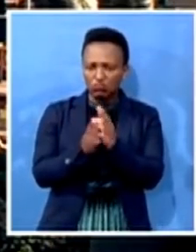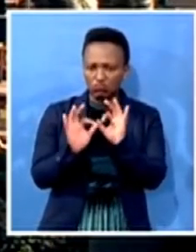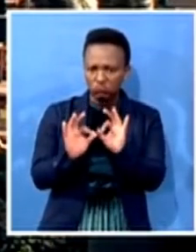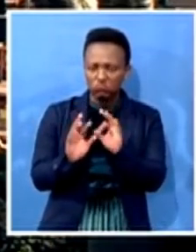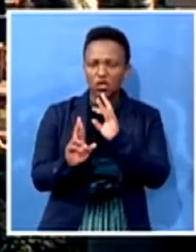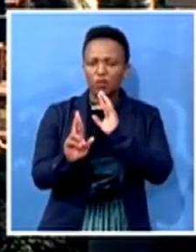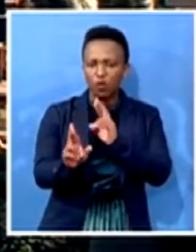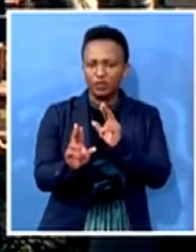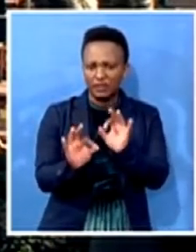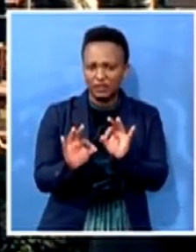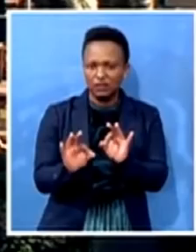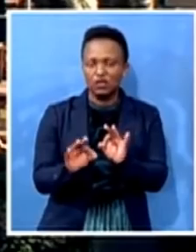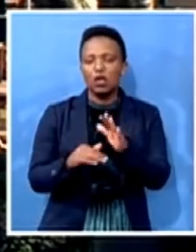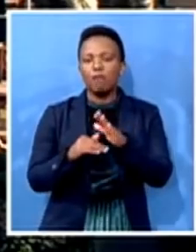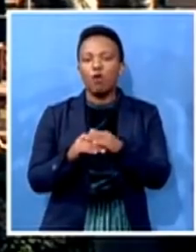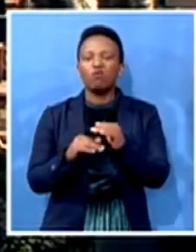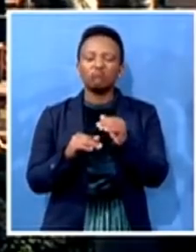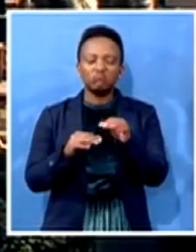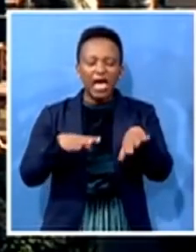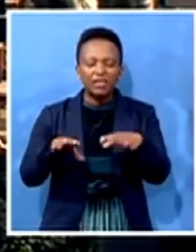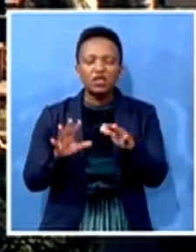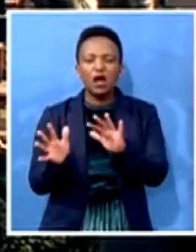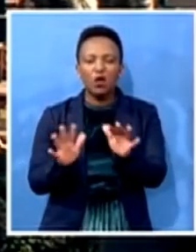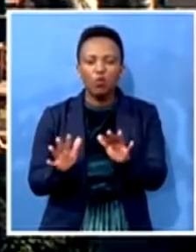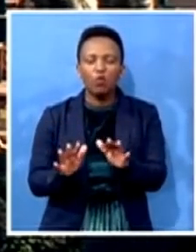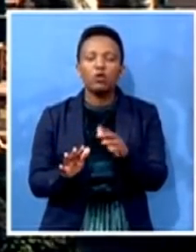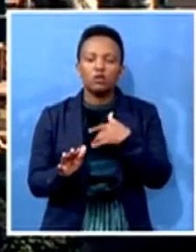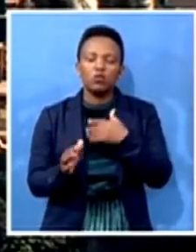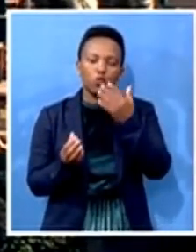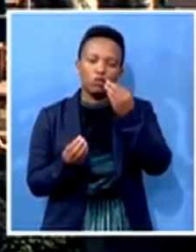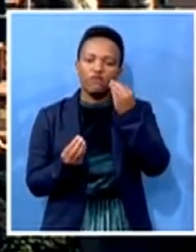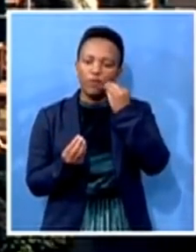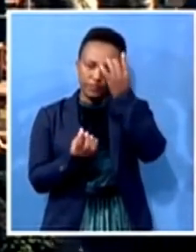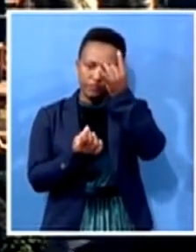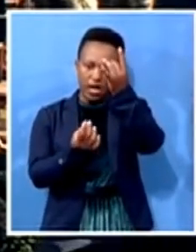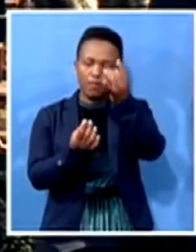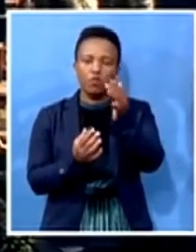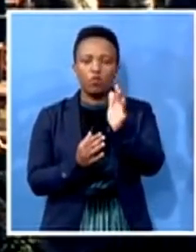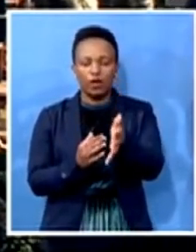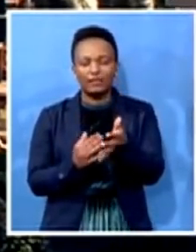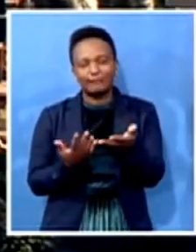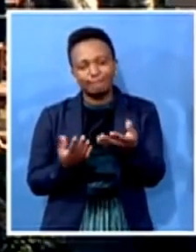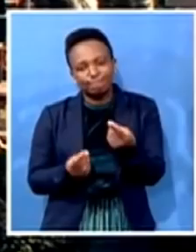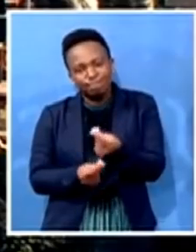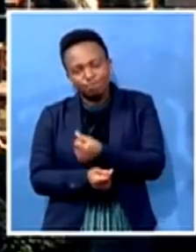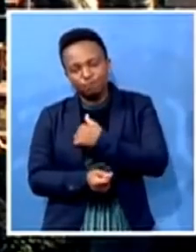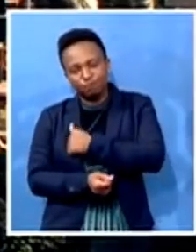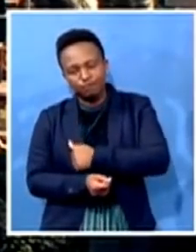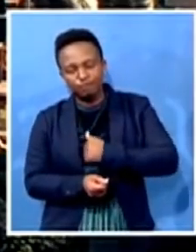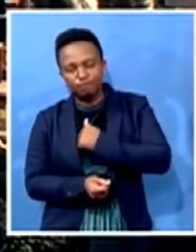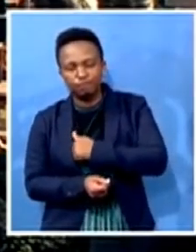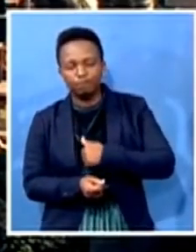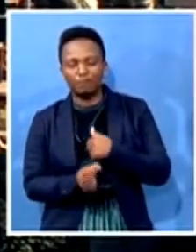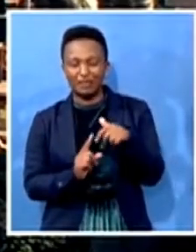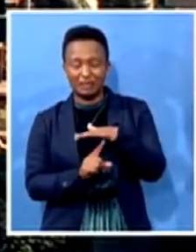able to provide that information to the public. It's a regrettable circumstances, the way it sounds and how it